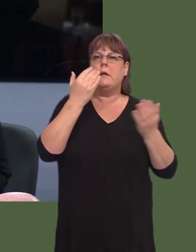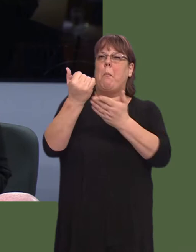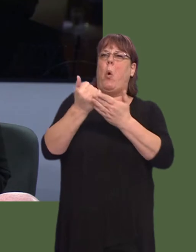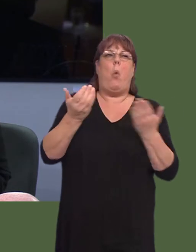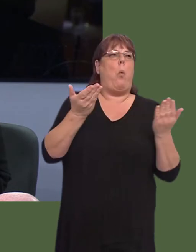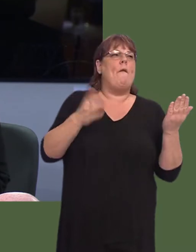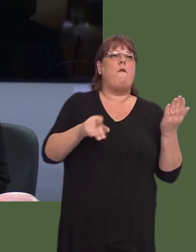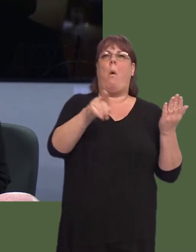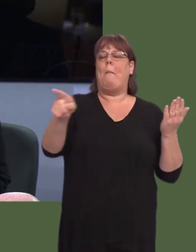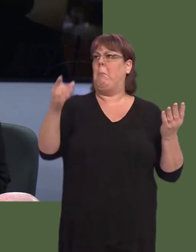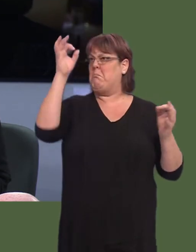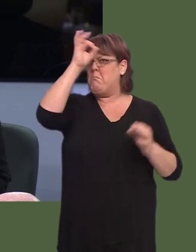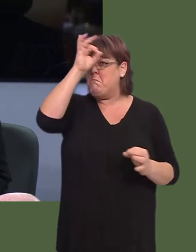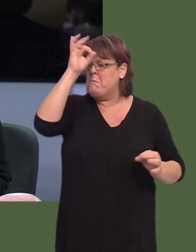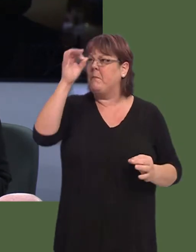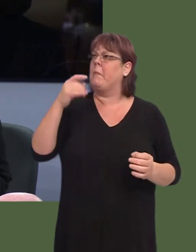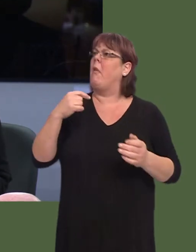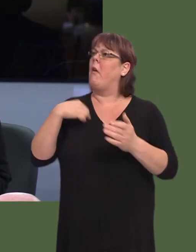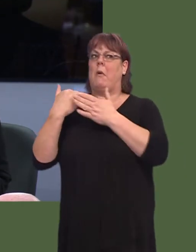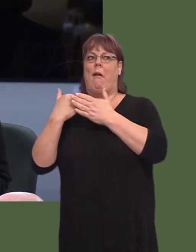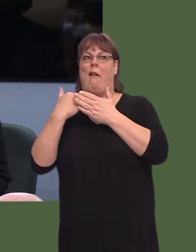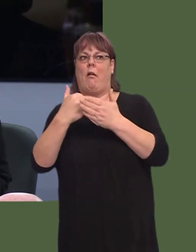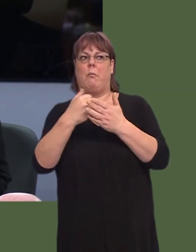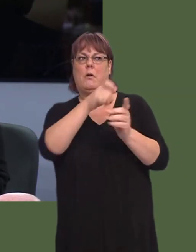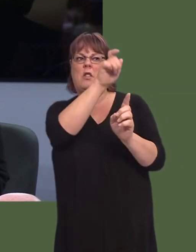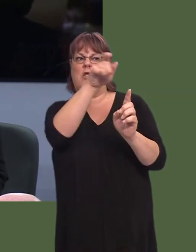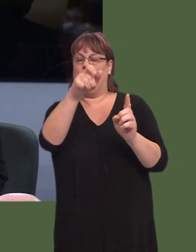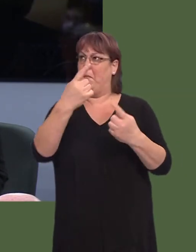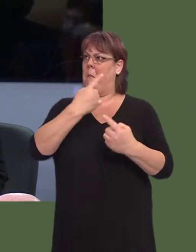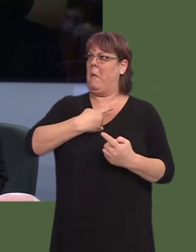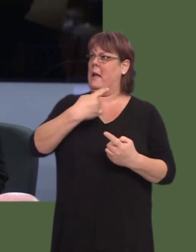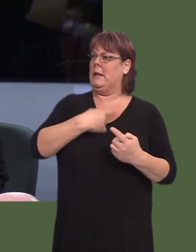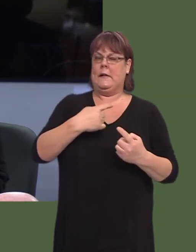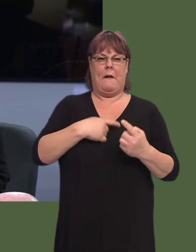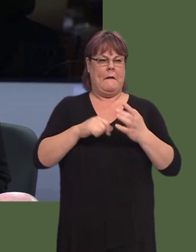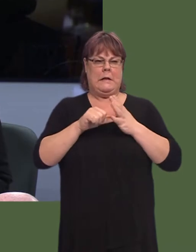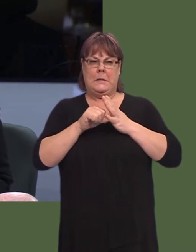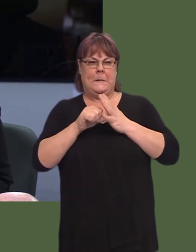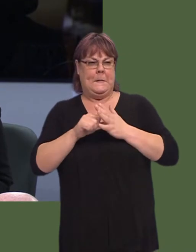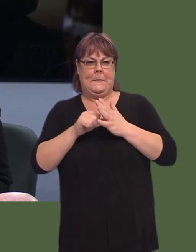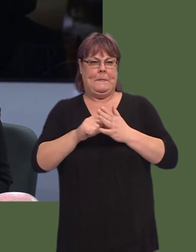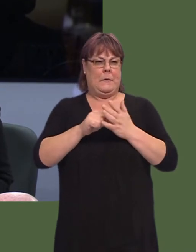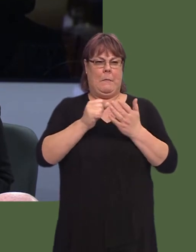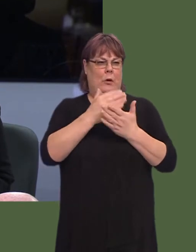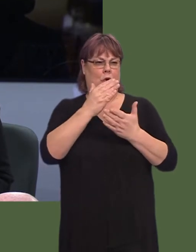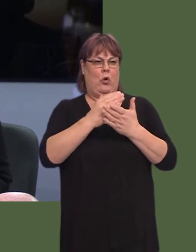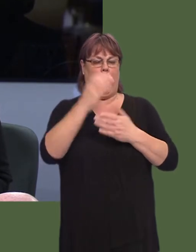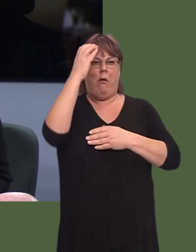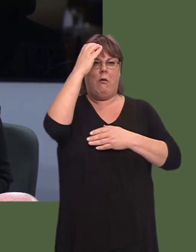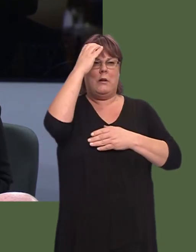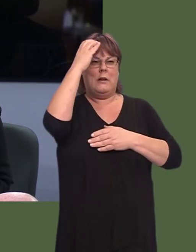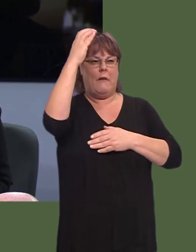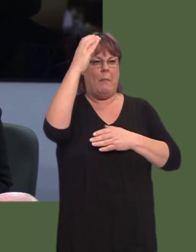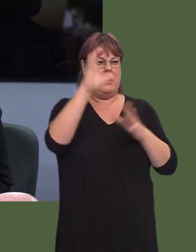required. Even myself, when I'm dealing on behalf of my constituents, it's really hard to ensure that statutory